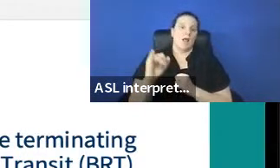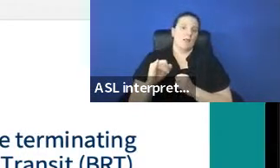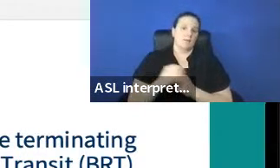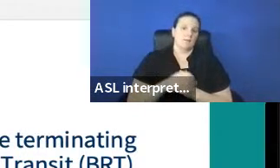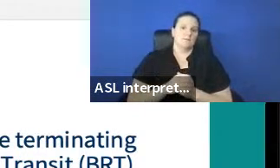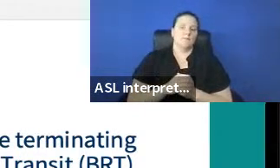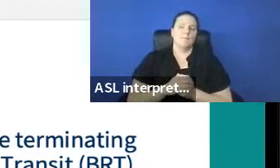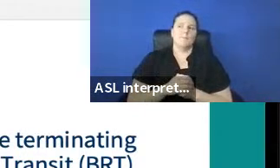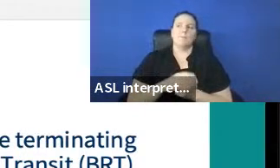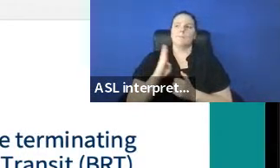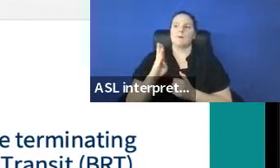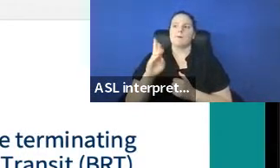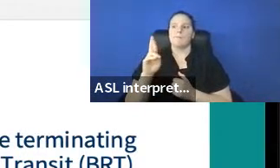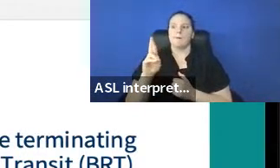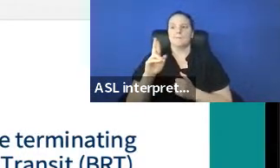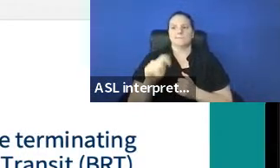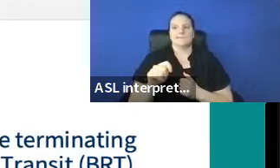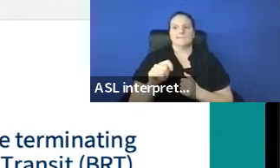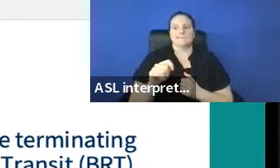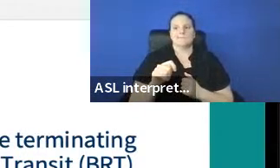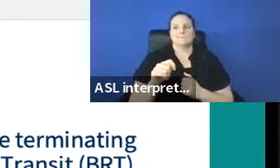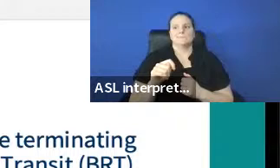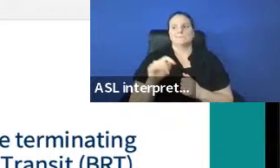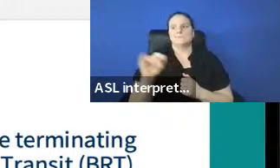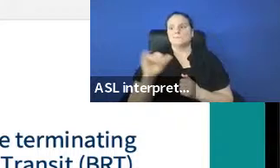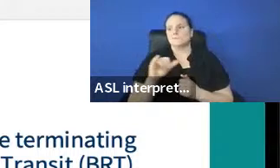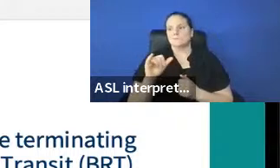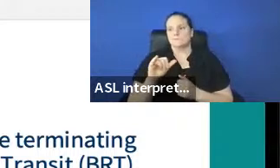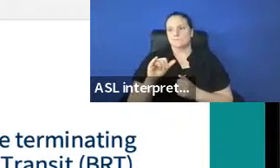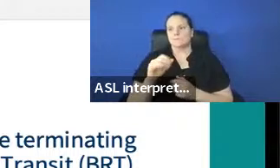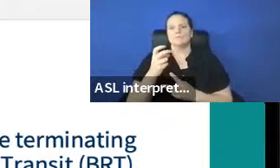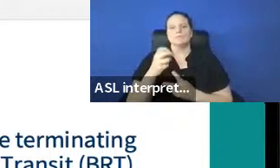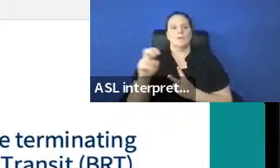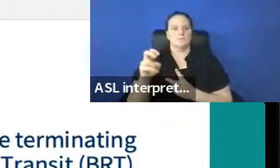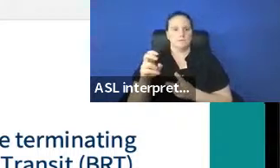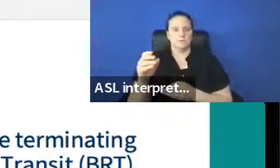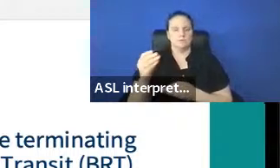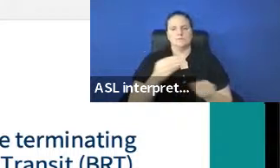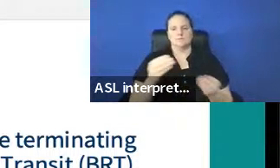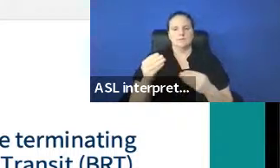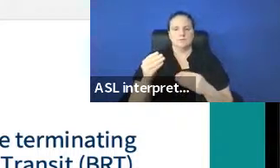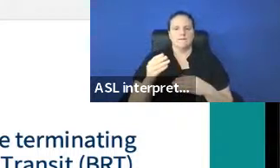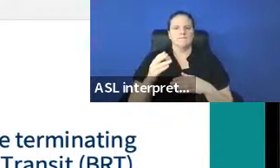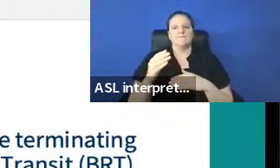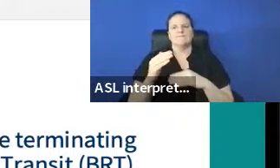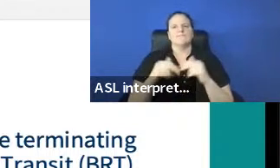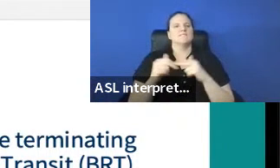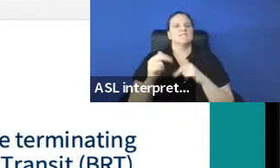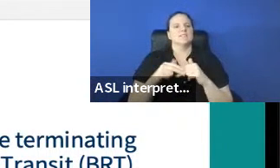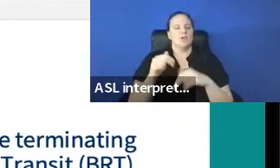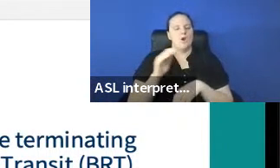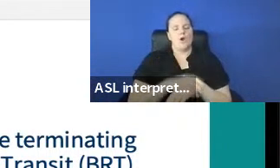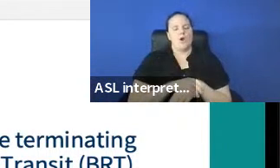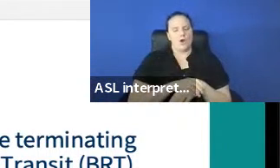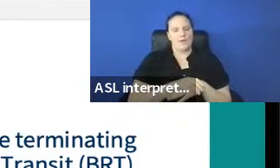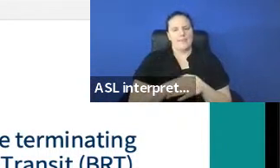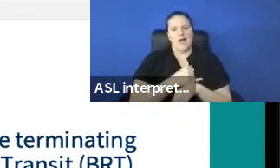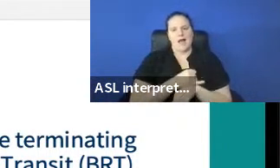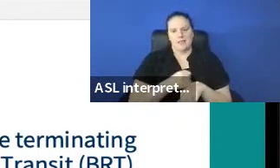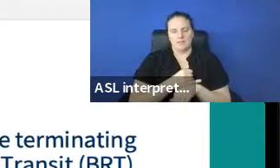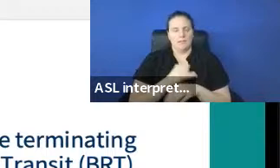rapid transit gets extended to Hayden Island, and there would be a transfer facility on the island. So that is one option that